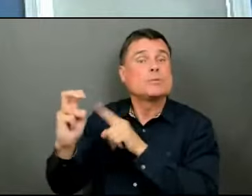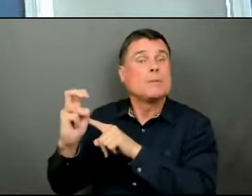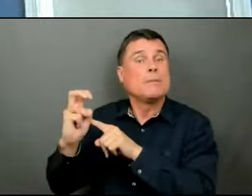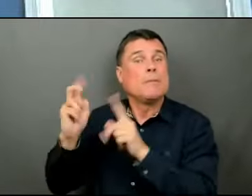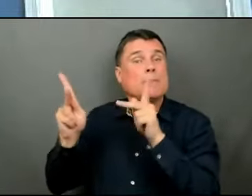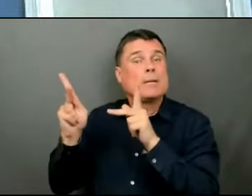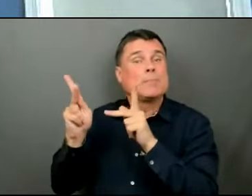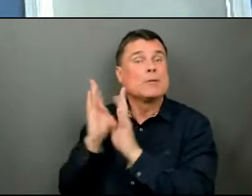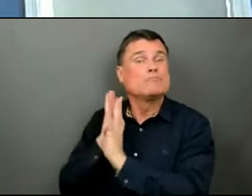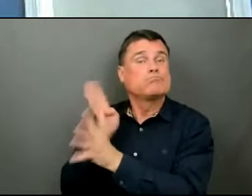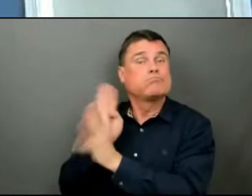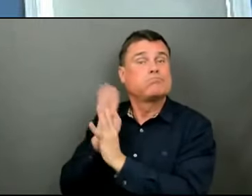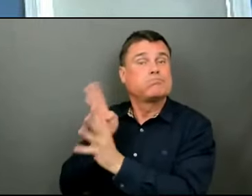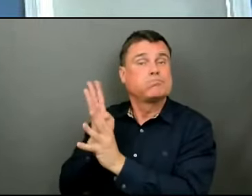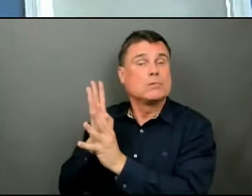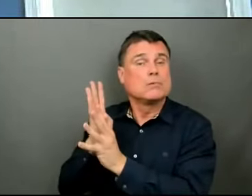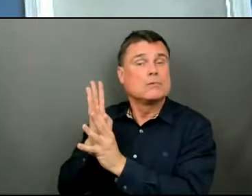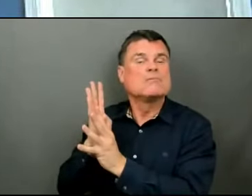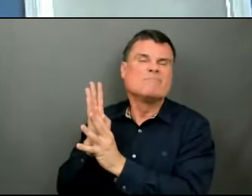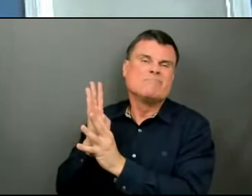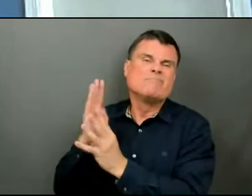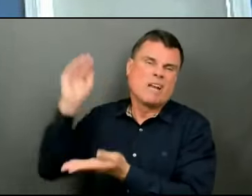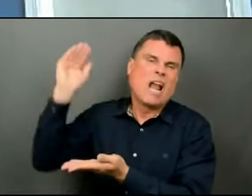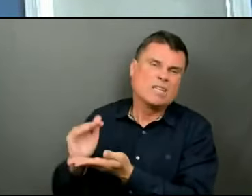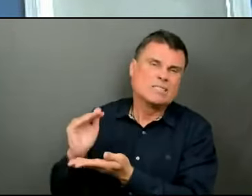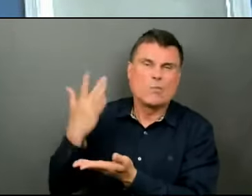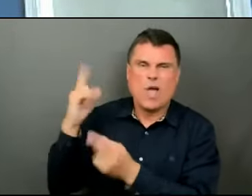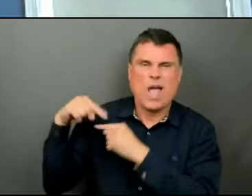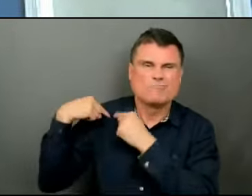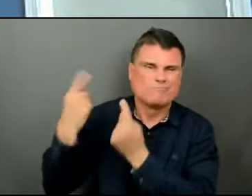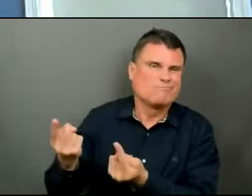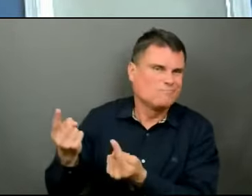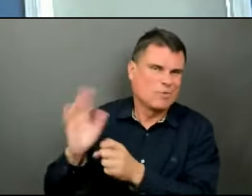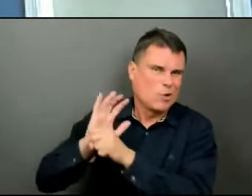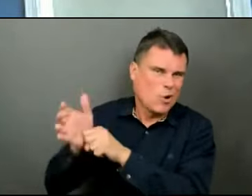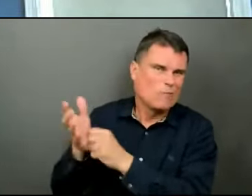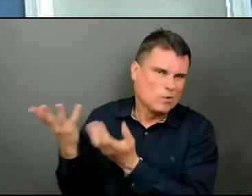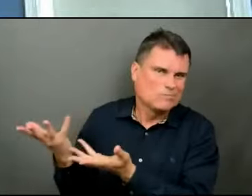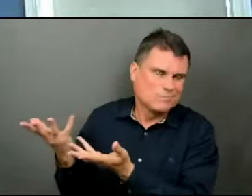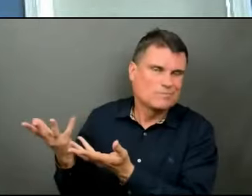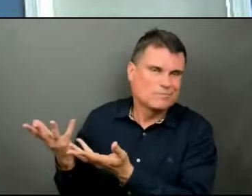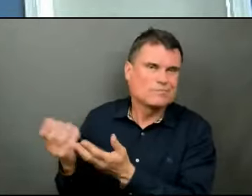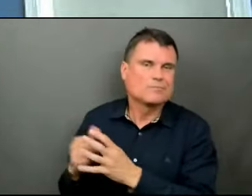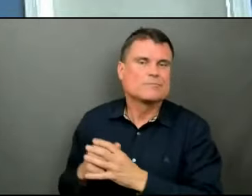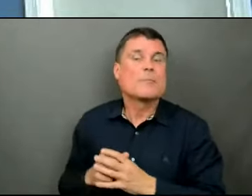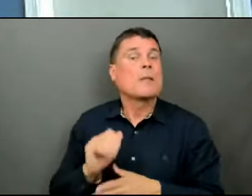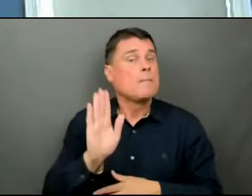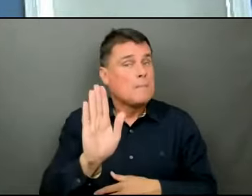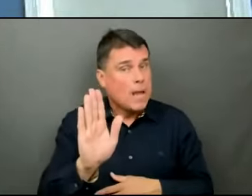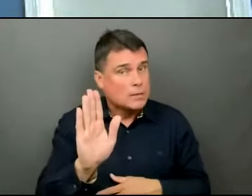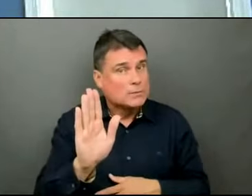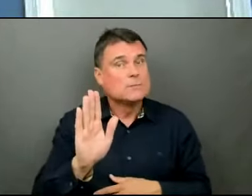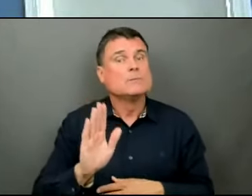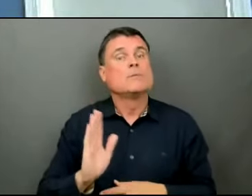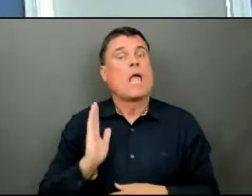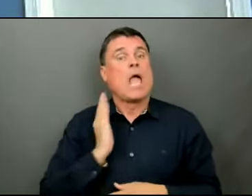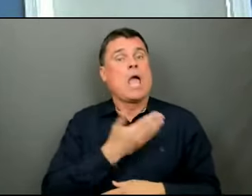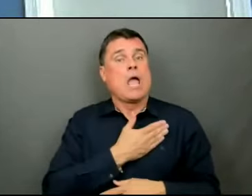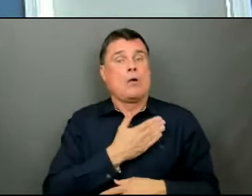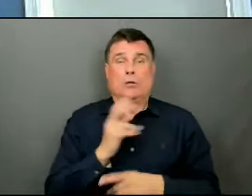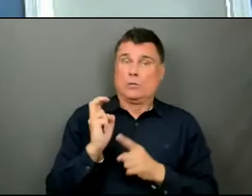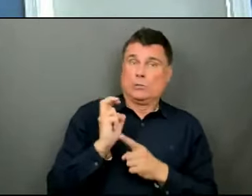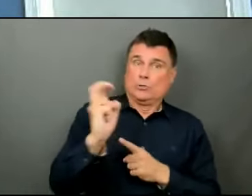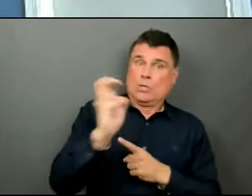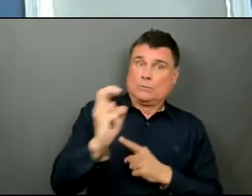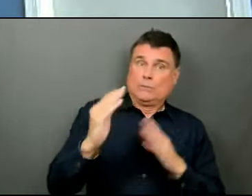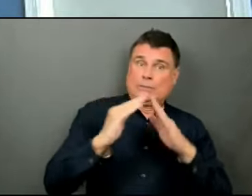firmly believe that ridership recovery in Metro Vancouver is imminent because a robust transit system has always been a key part of life